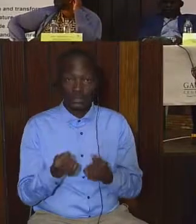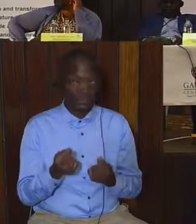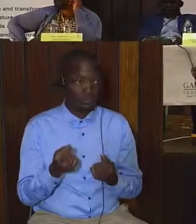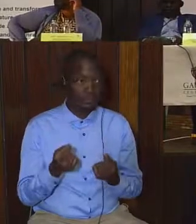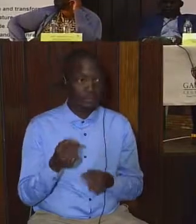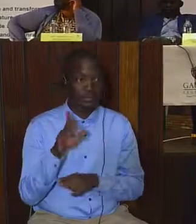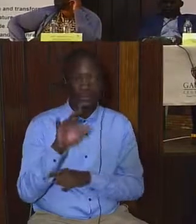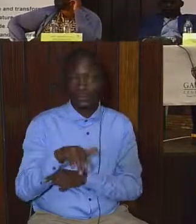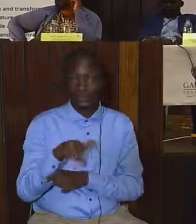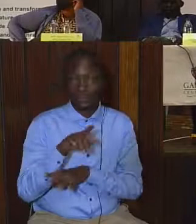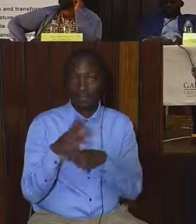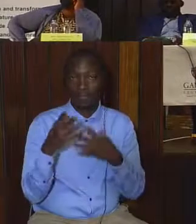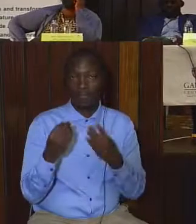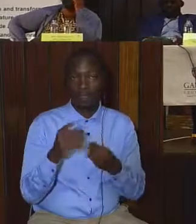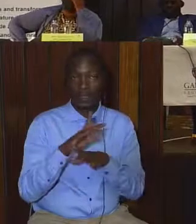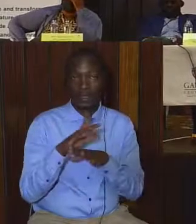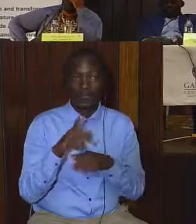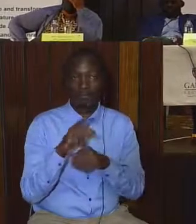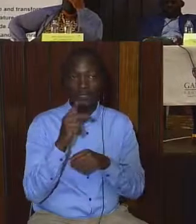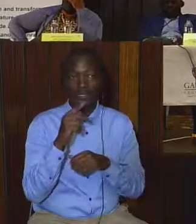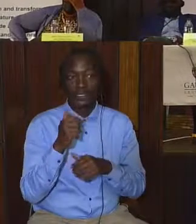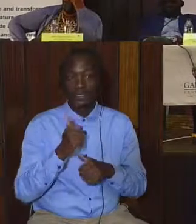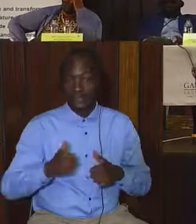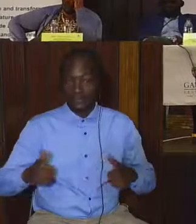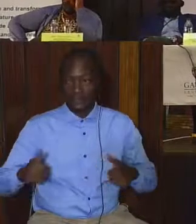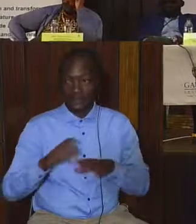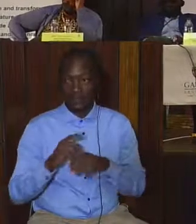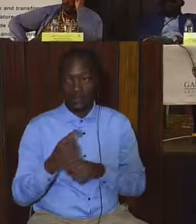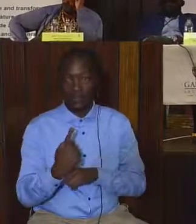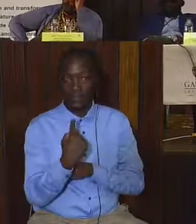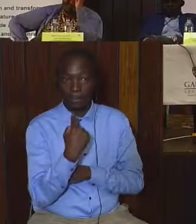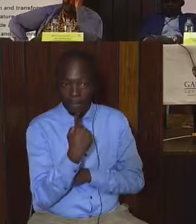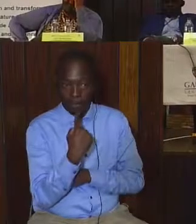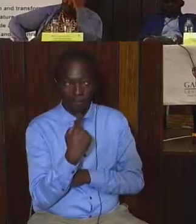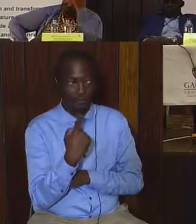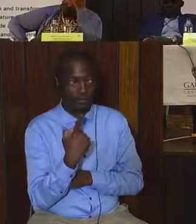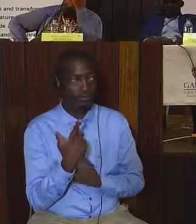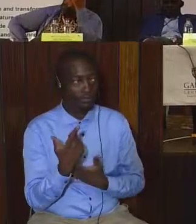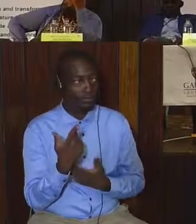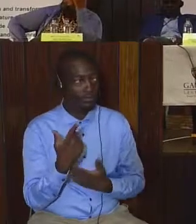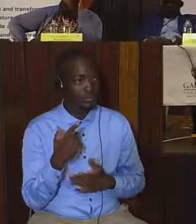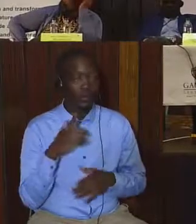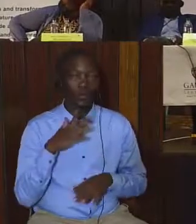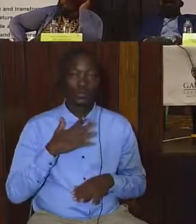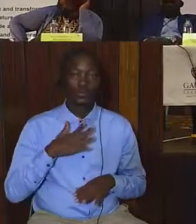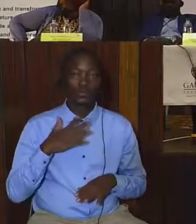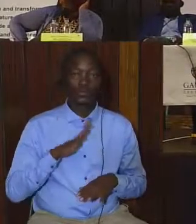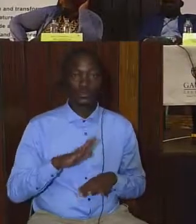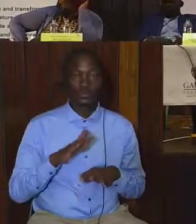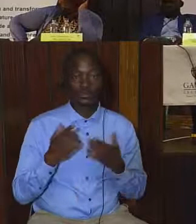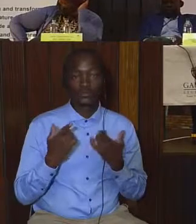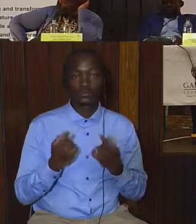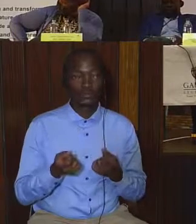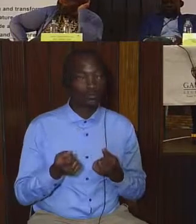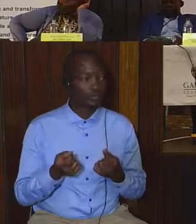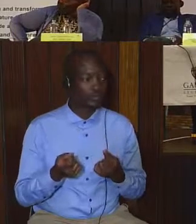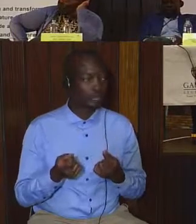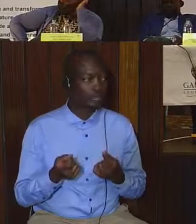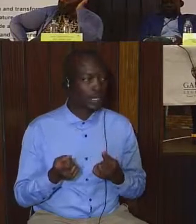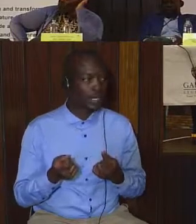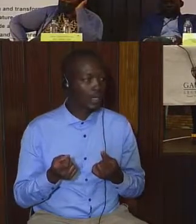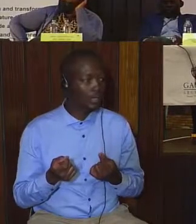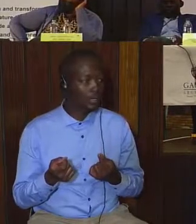is we've got seats over here with microphones. So what we want to do is, for